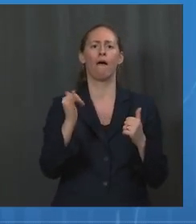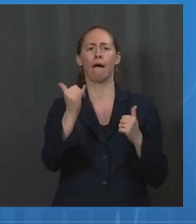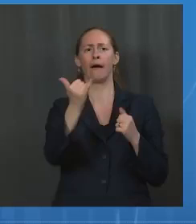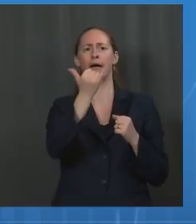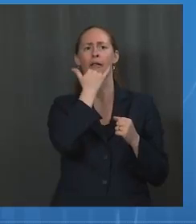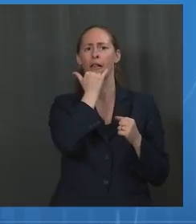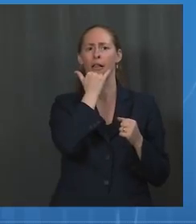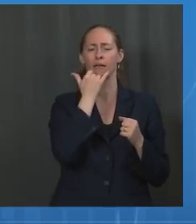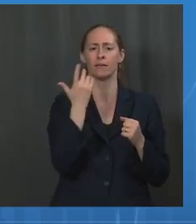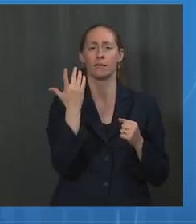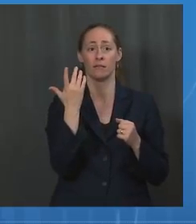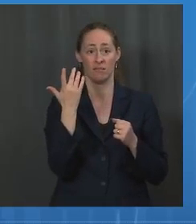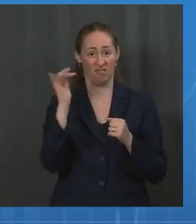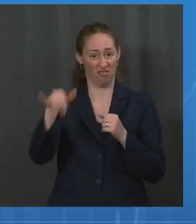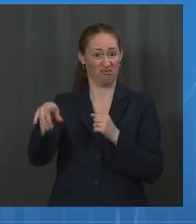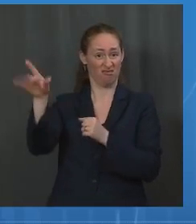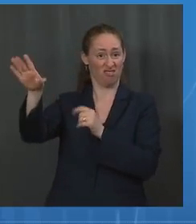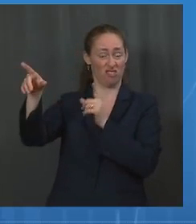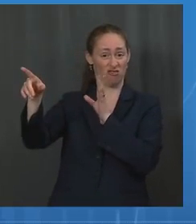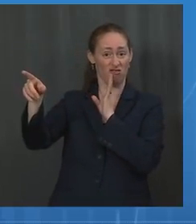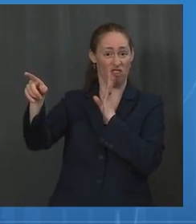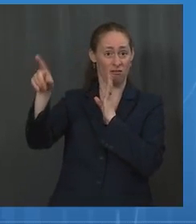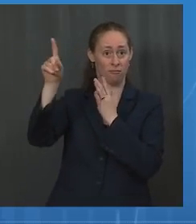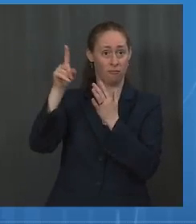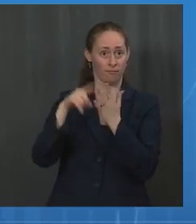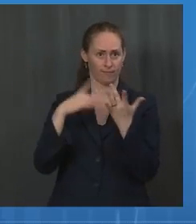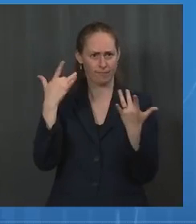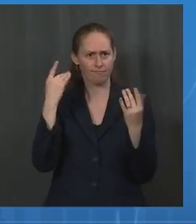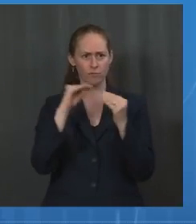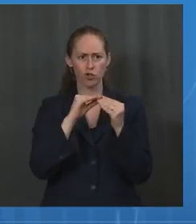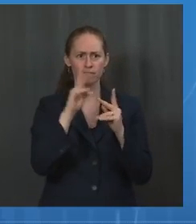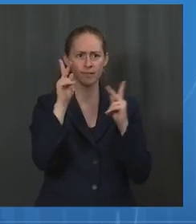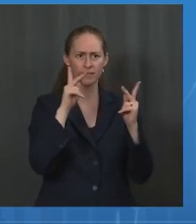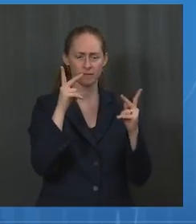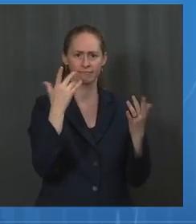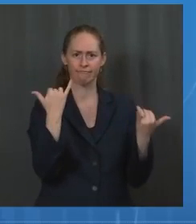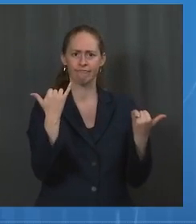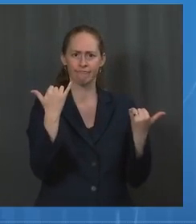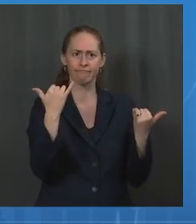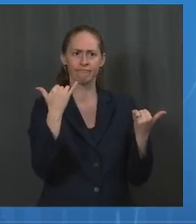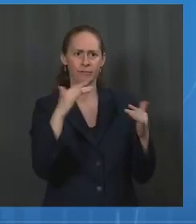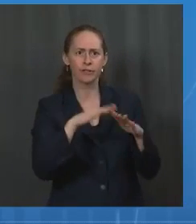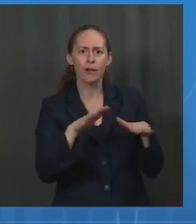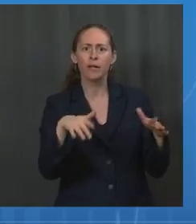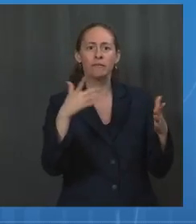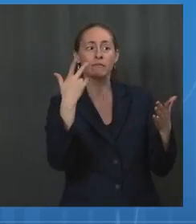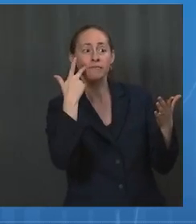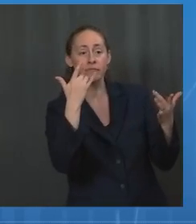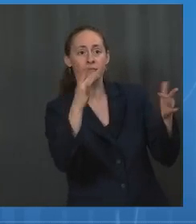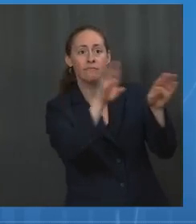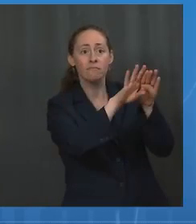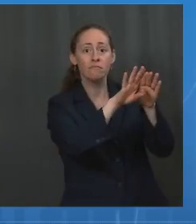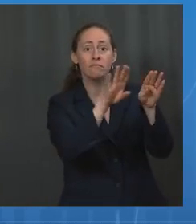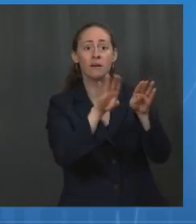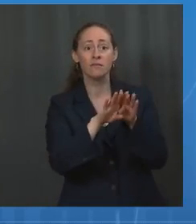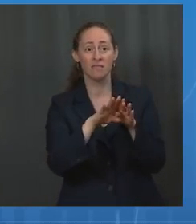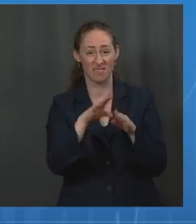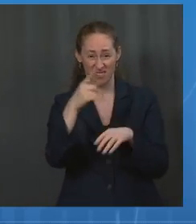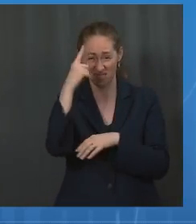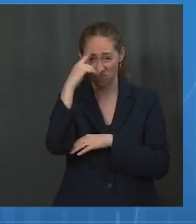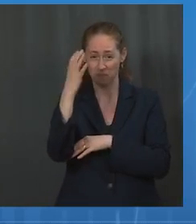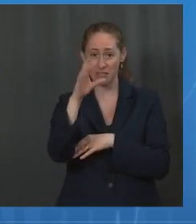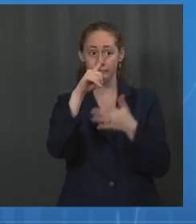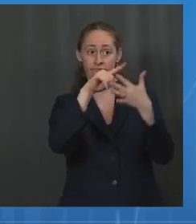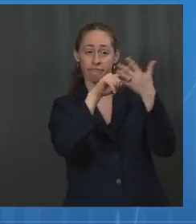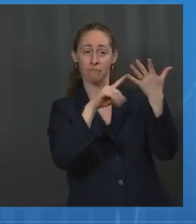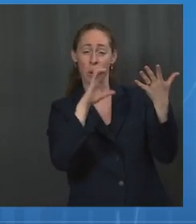large increase in pediatric cases and the amount of transmission we're already seeing in schools, do these guidelines need an update? Do you stand by